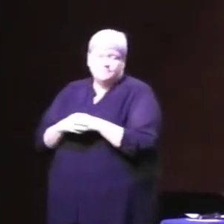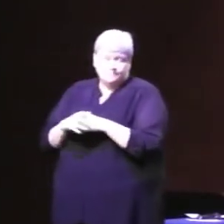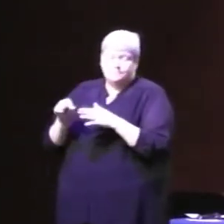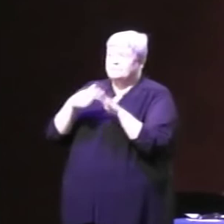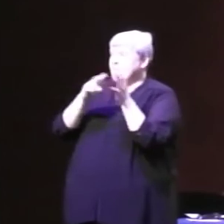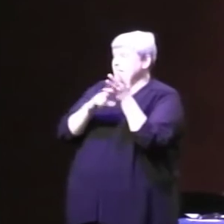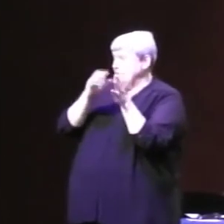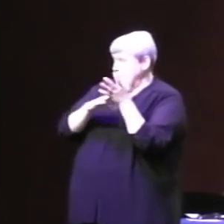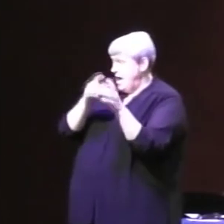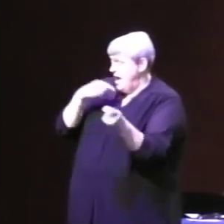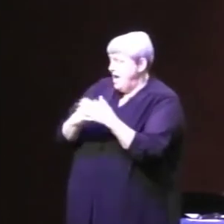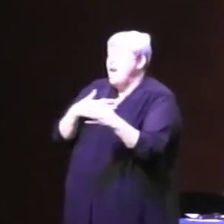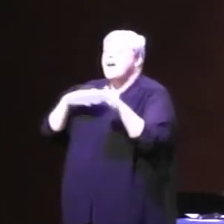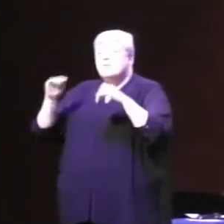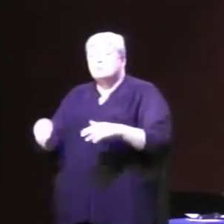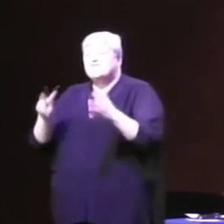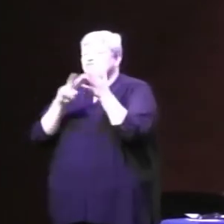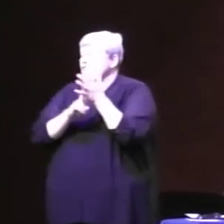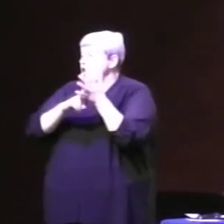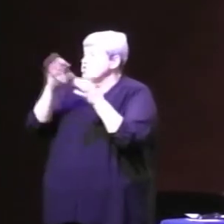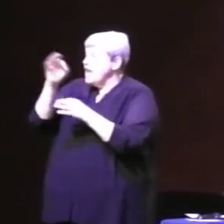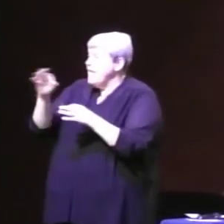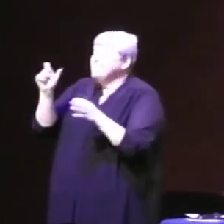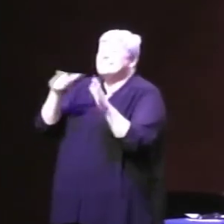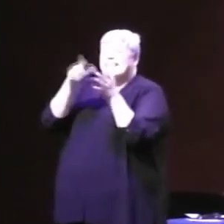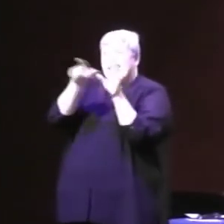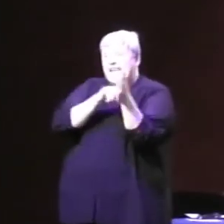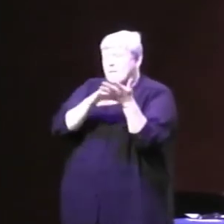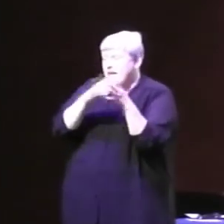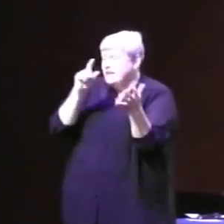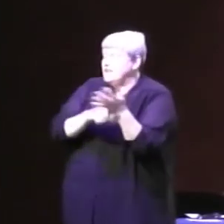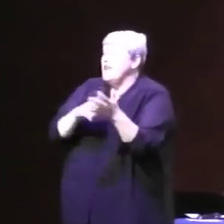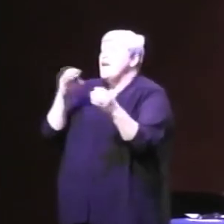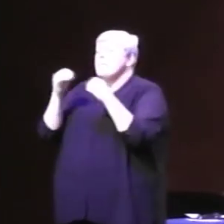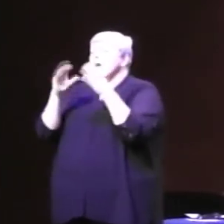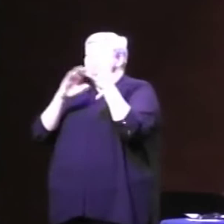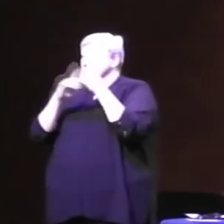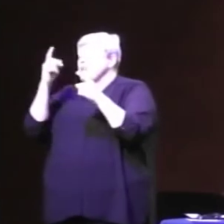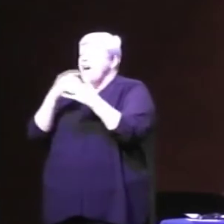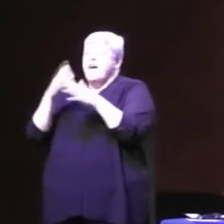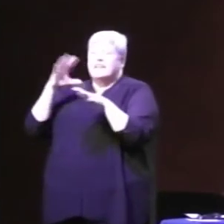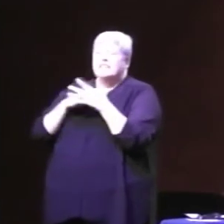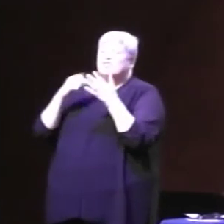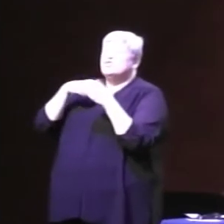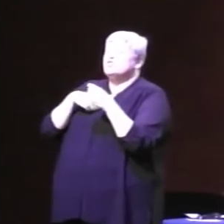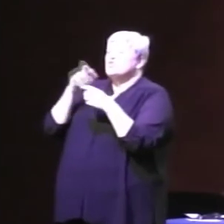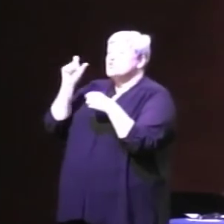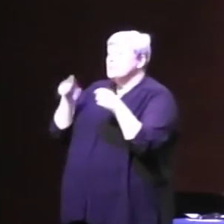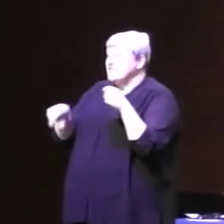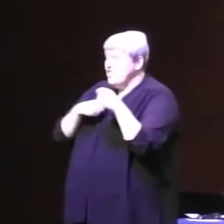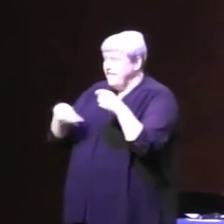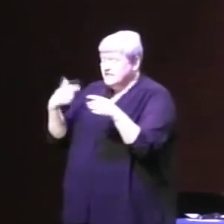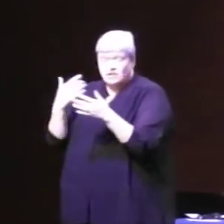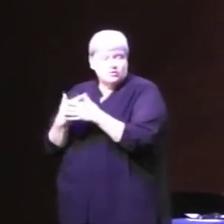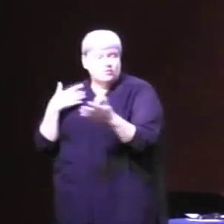Panama, the British Virgin Islands, the Cayman Islands, Bermuda, Switzerland, not the cheery words of a Beach Boys song, but the top UK tax